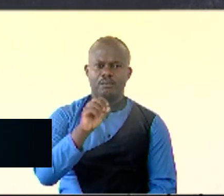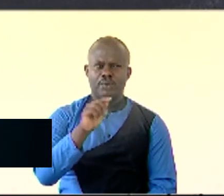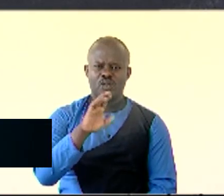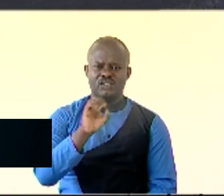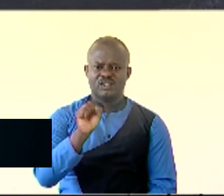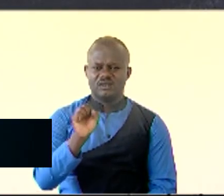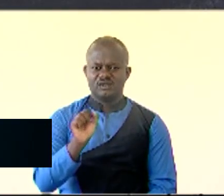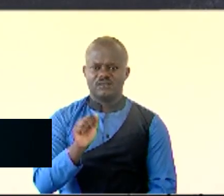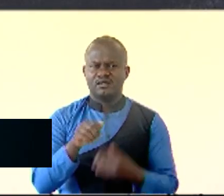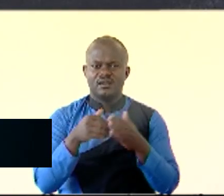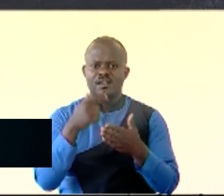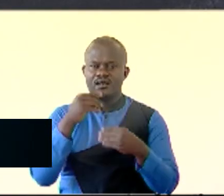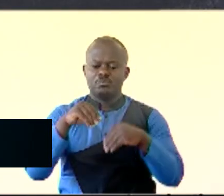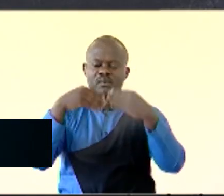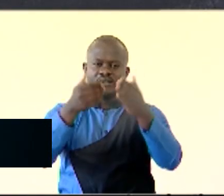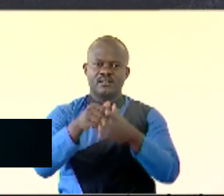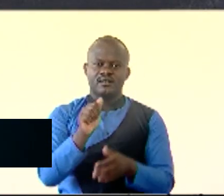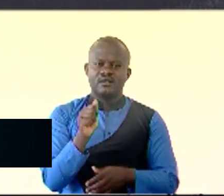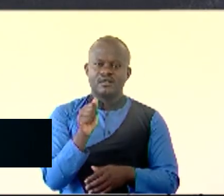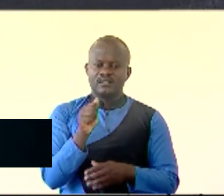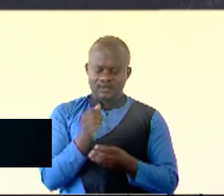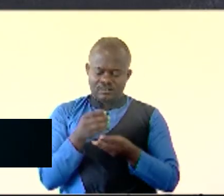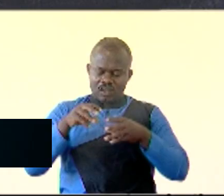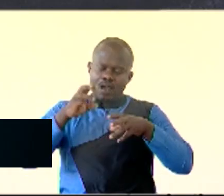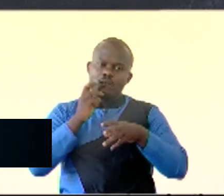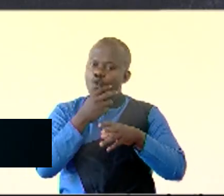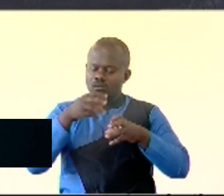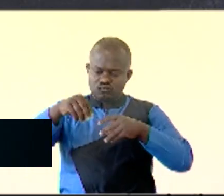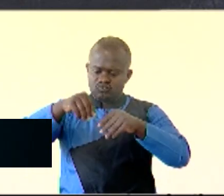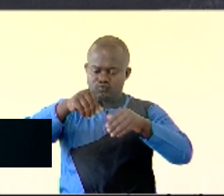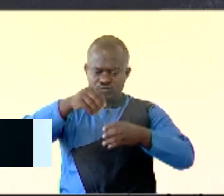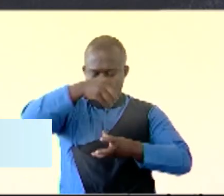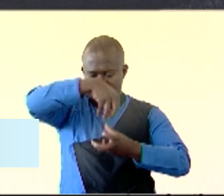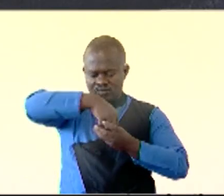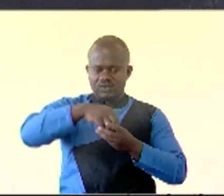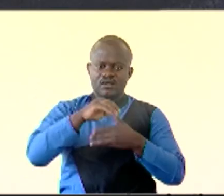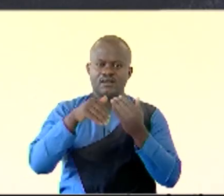surrounding and producing the enzyme to destroy the invading microorganisms